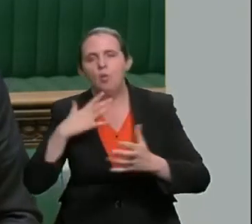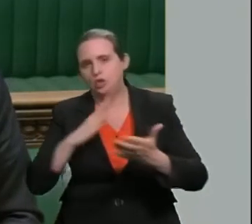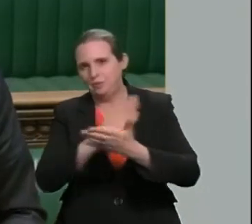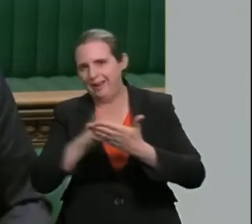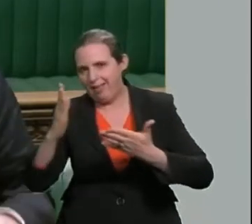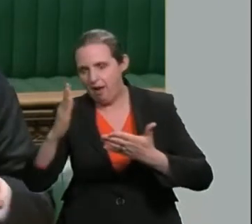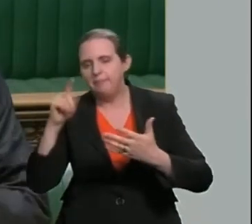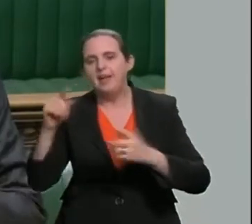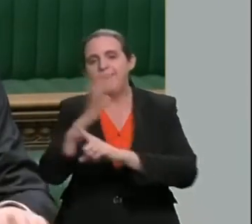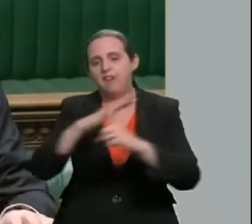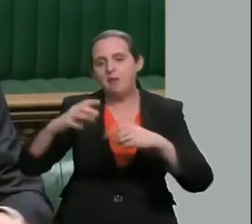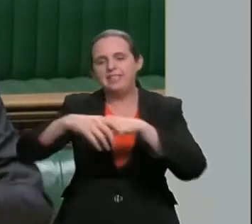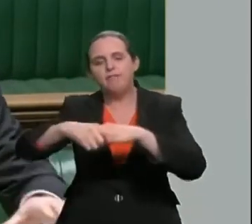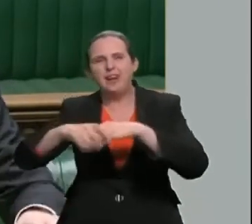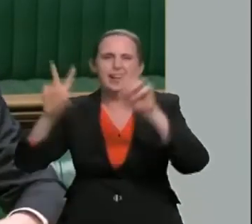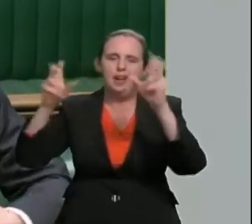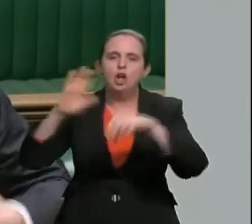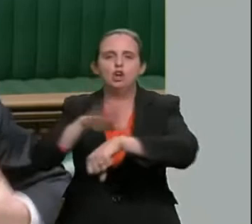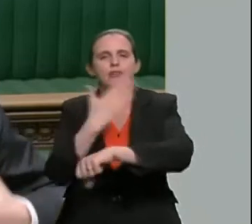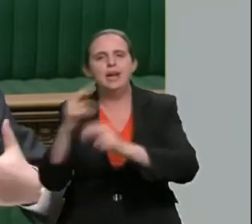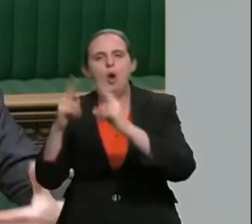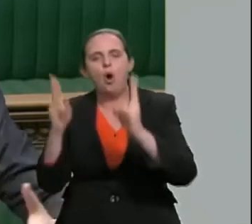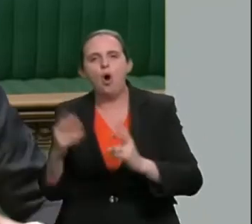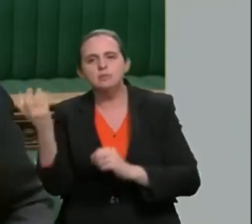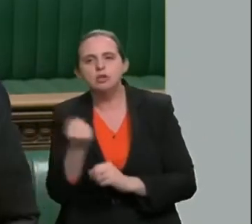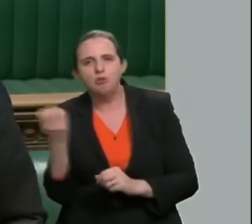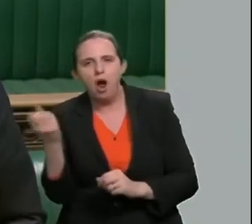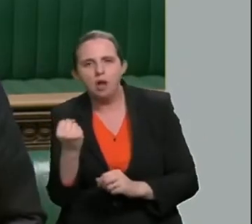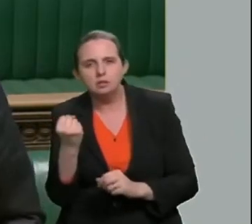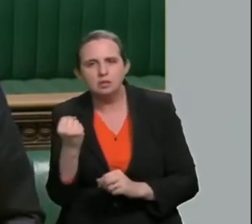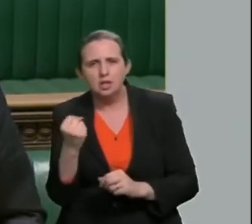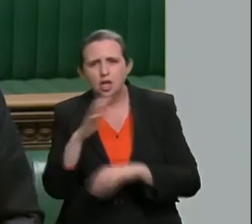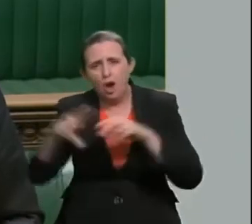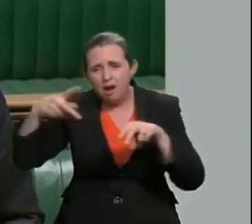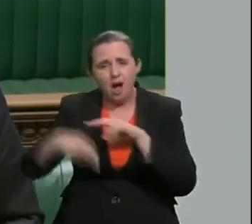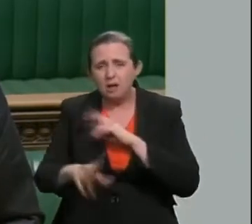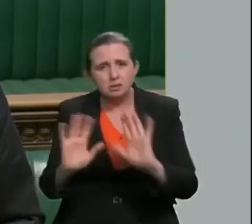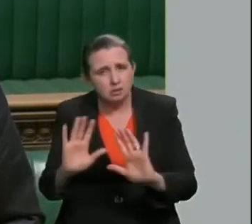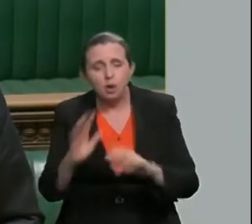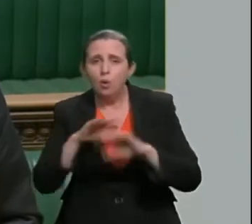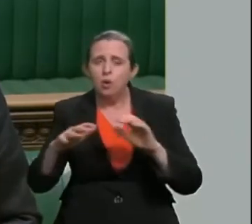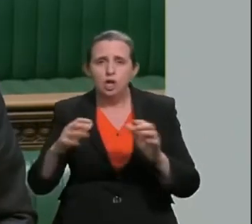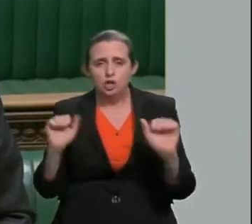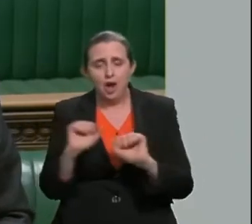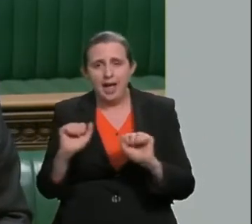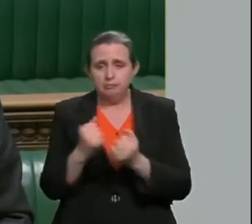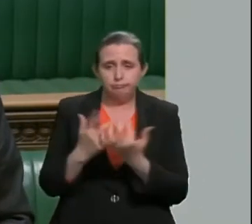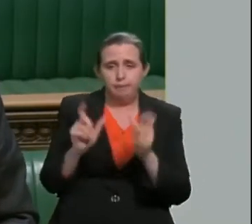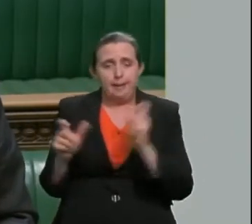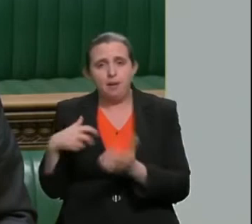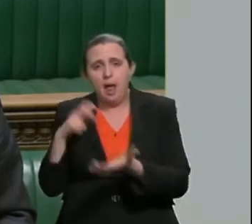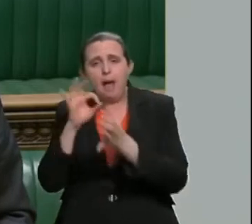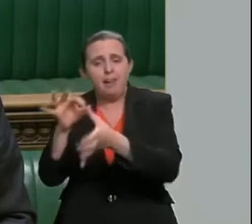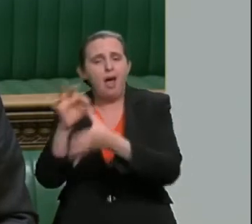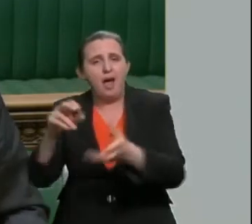grant is not that we're not cutting it. The problem is there hasn't been enough take up, and we want to encourage people to take it up and make